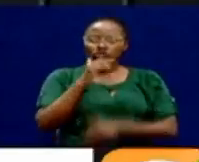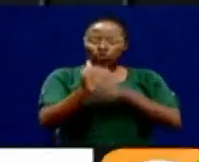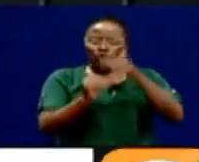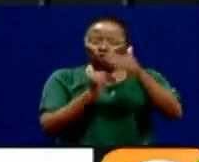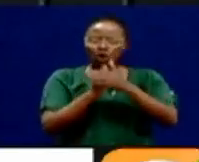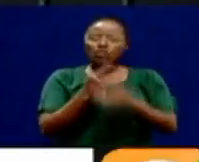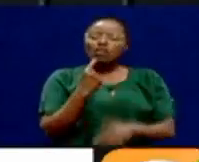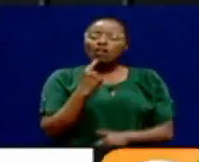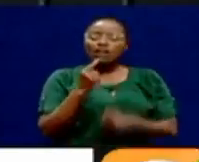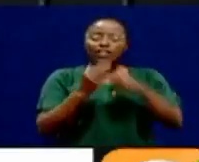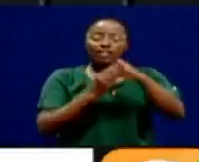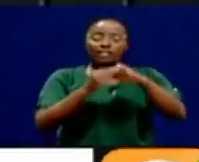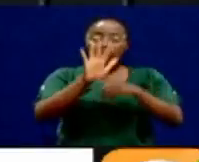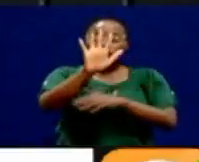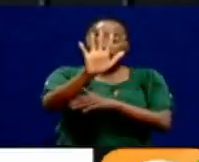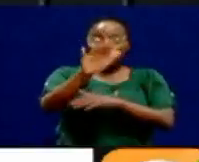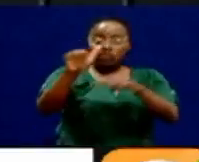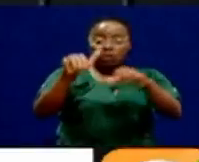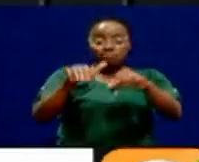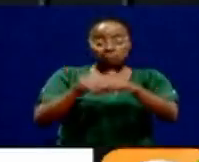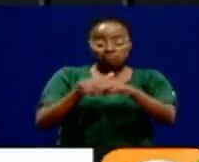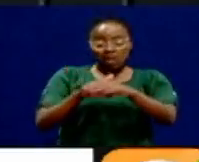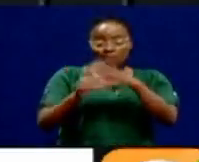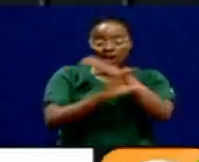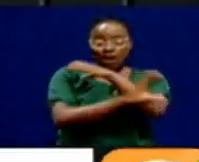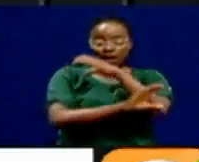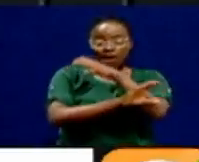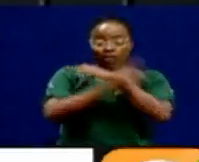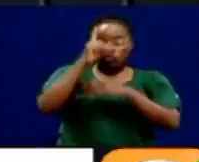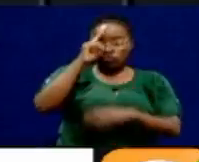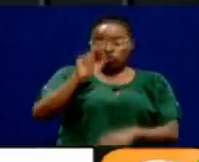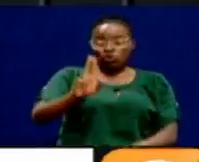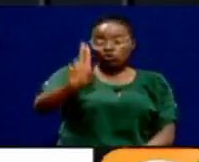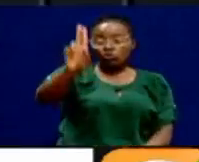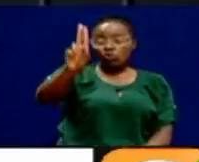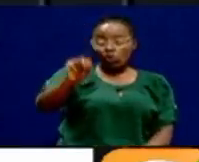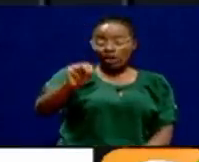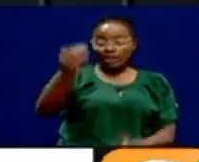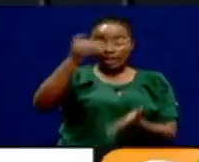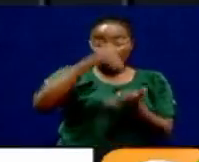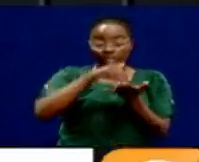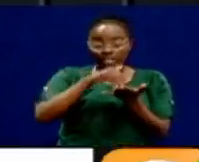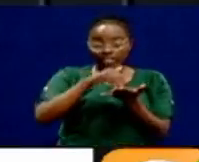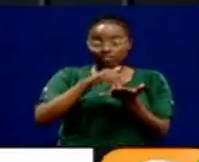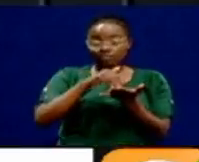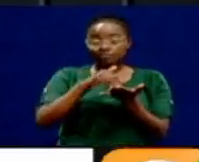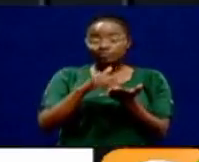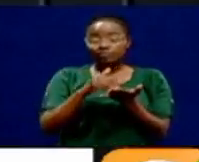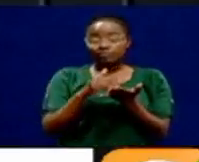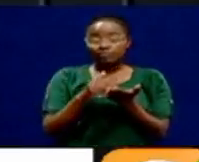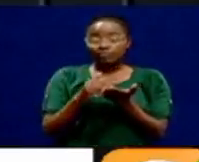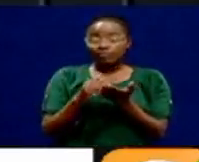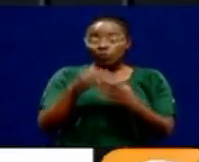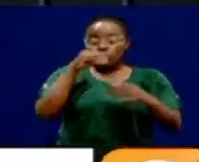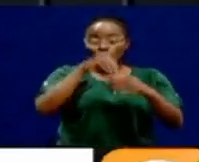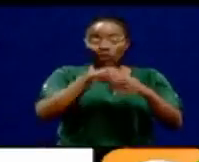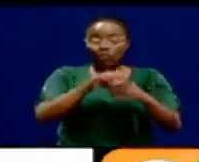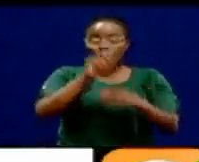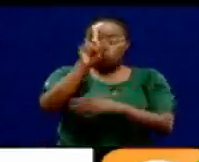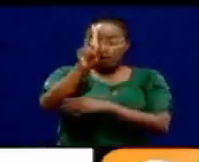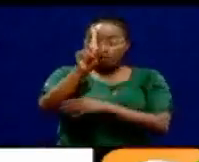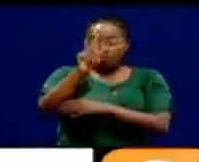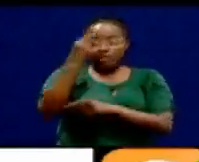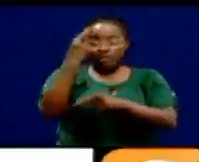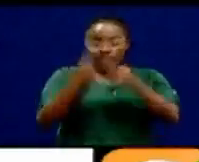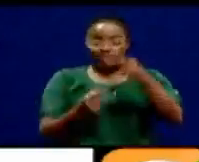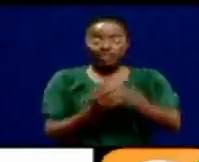all 195 member states of the UN again, within one calendar year.